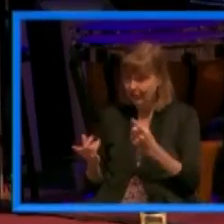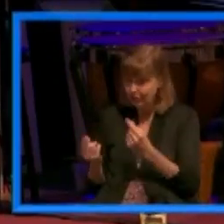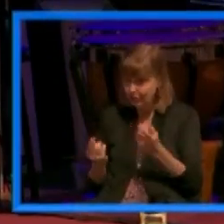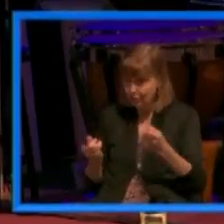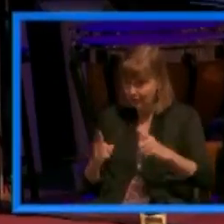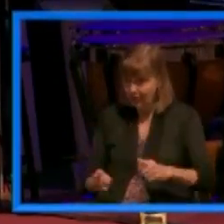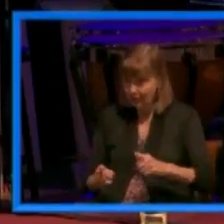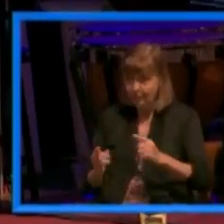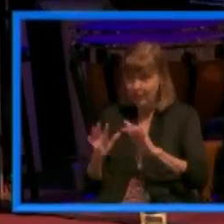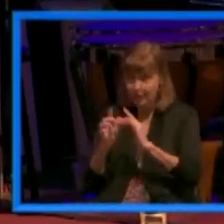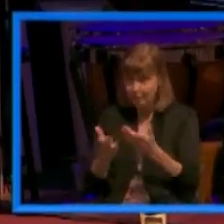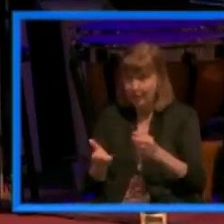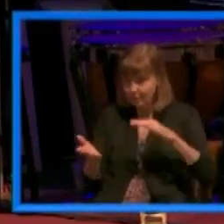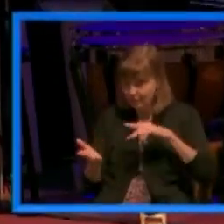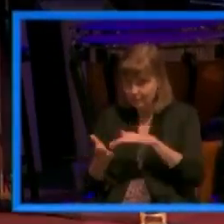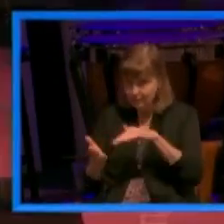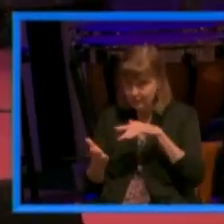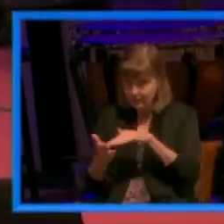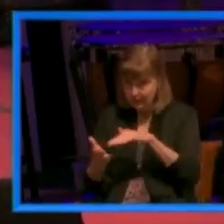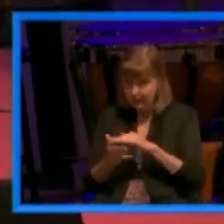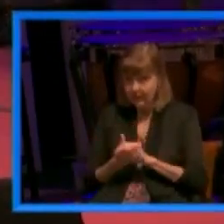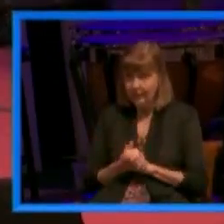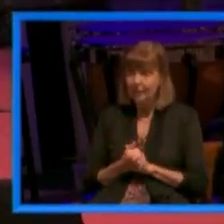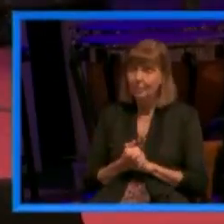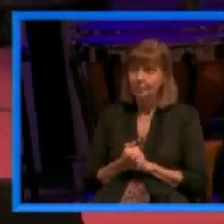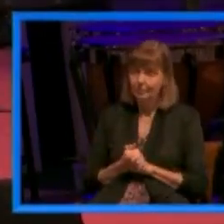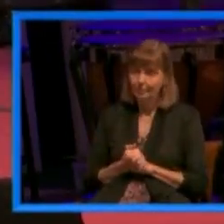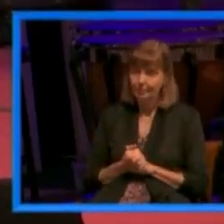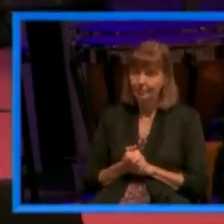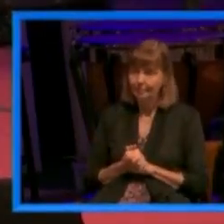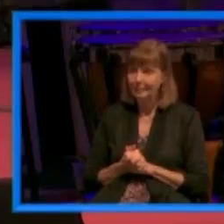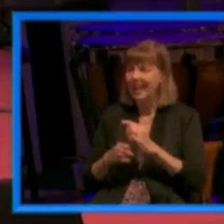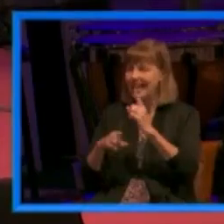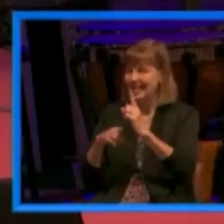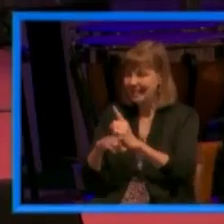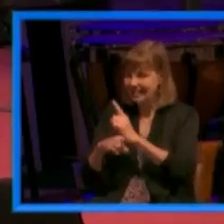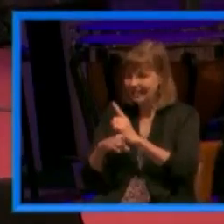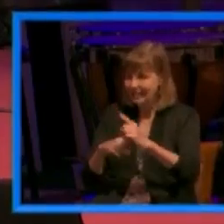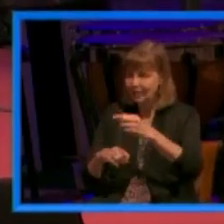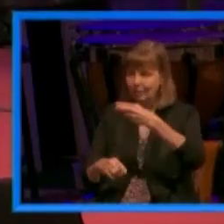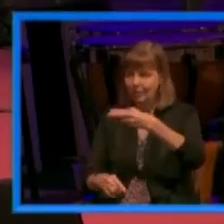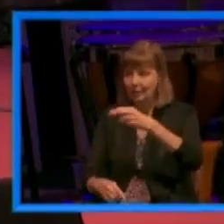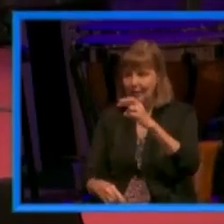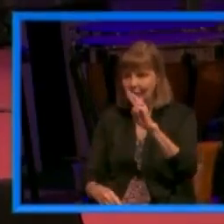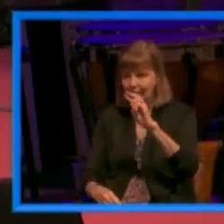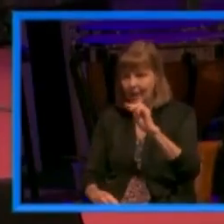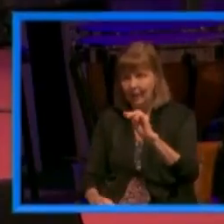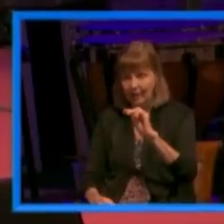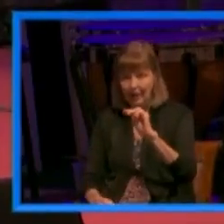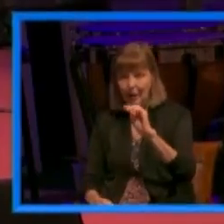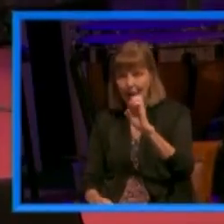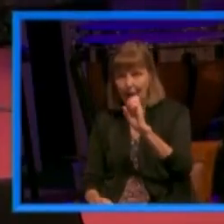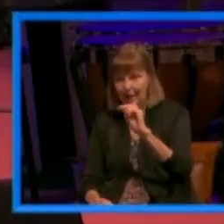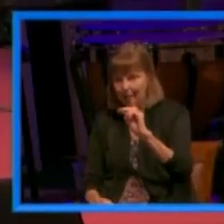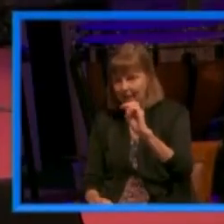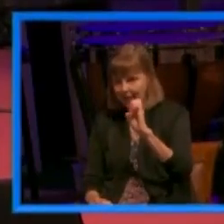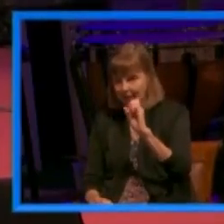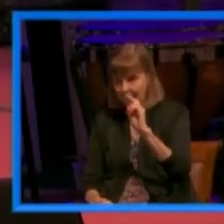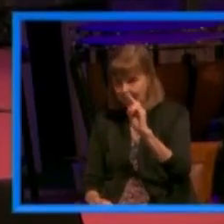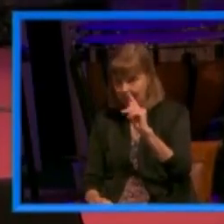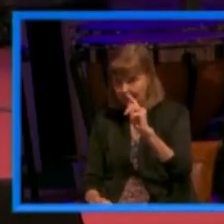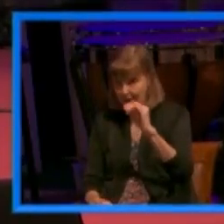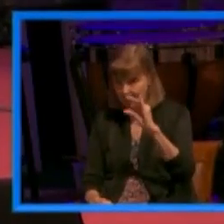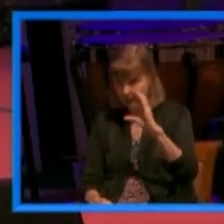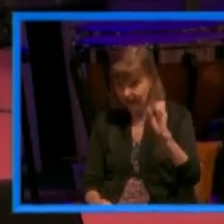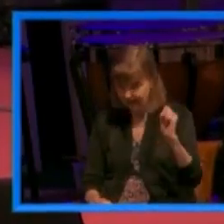refer to in the study of the Bible as the discipline or the doctrine of hermeneutics. It's the idea of understanding what did the text mean